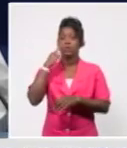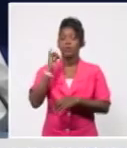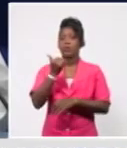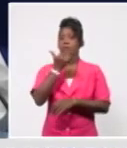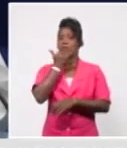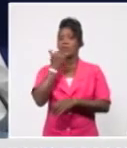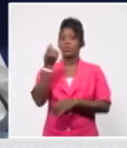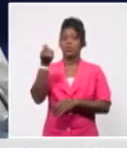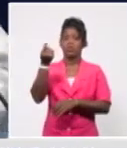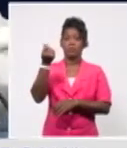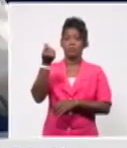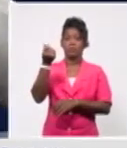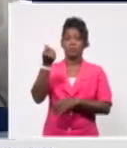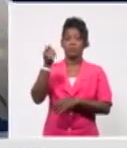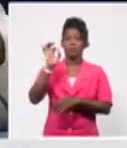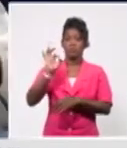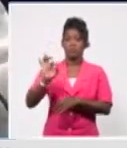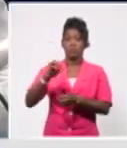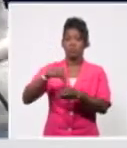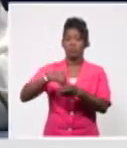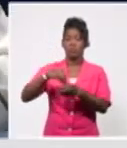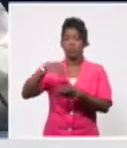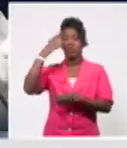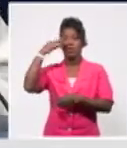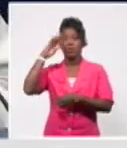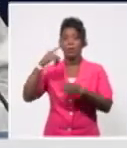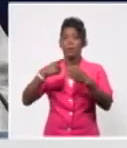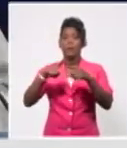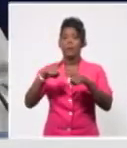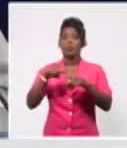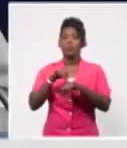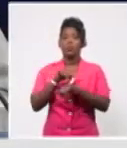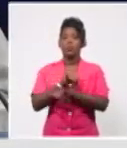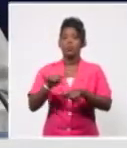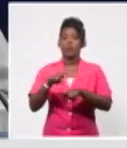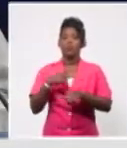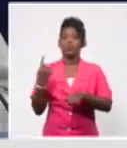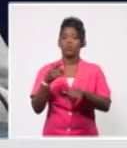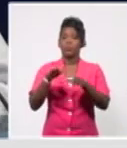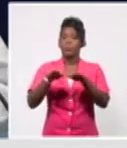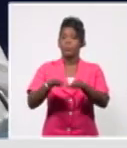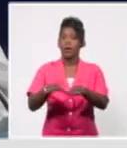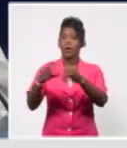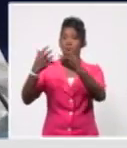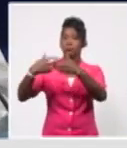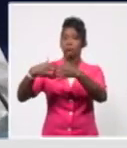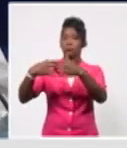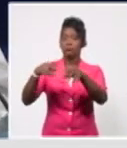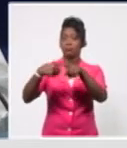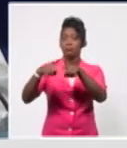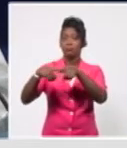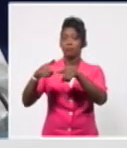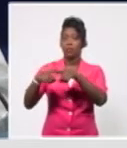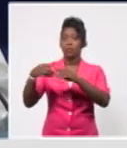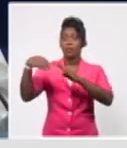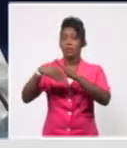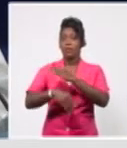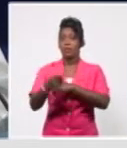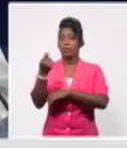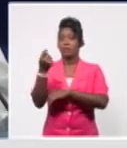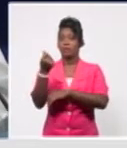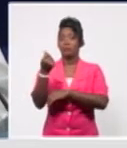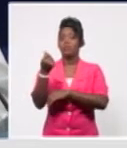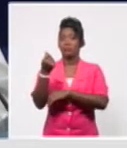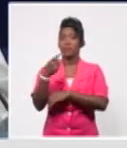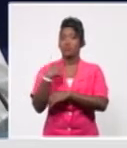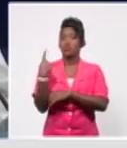patients continue to be in a critical state, 1 in Havana, another in Ciego de Ávila, and